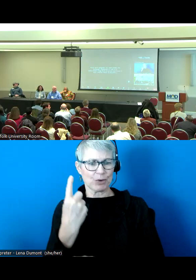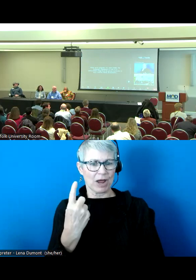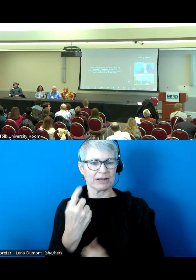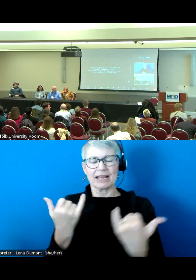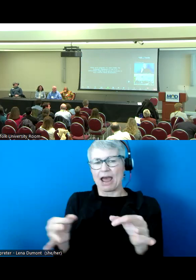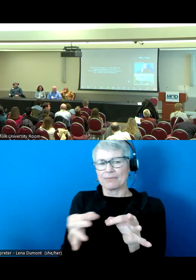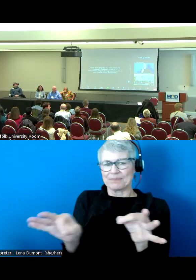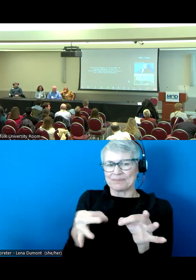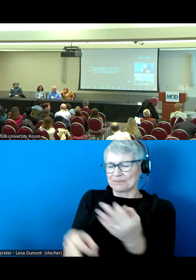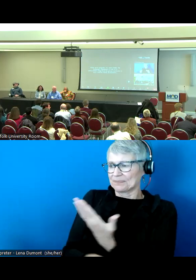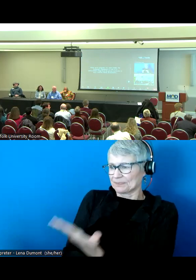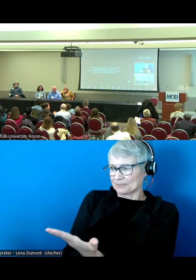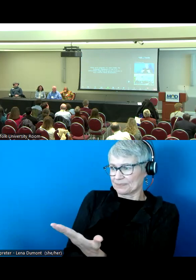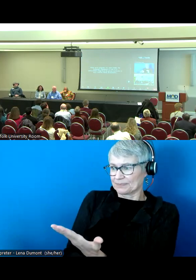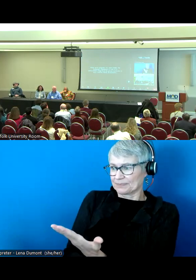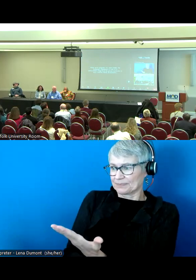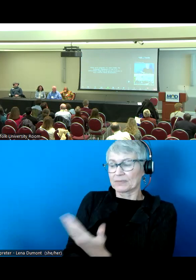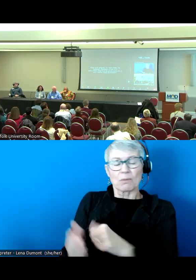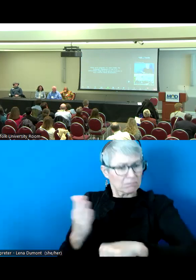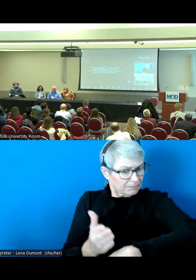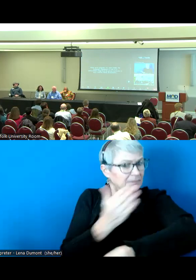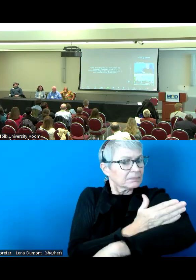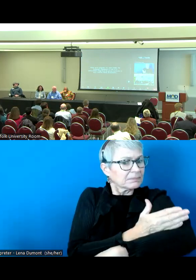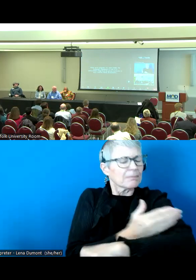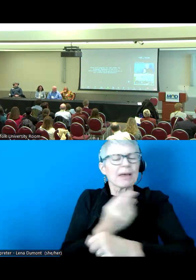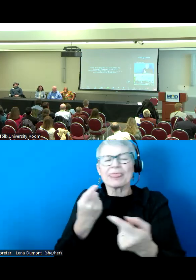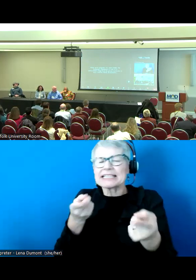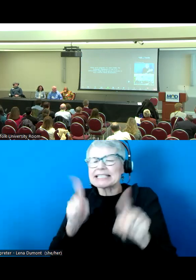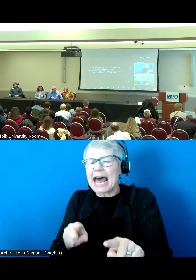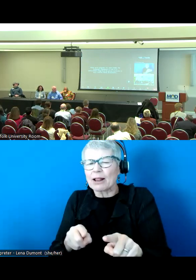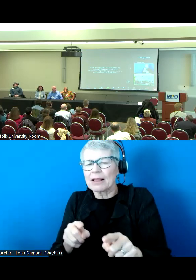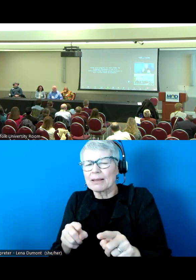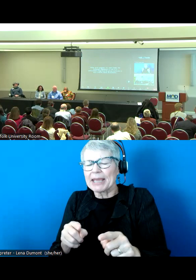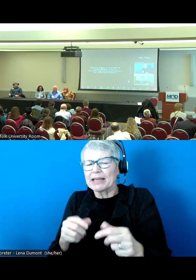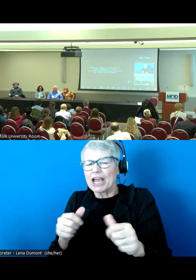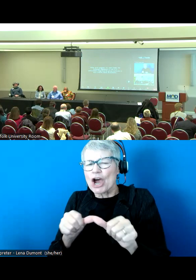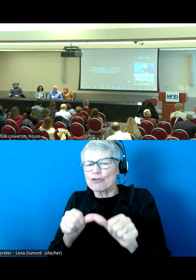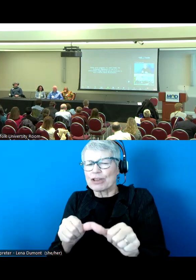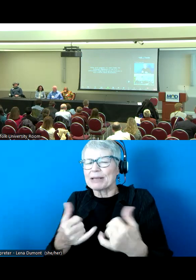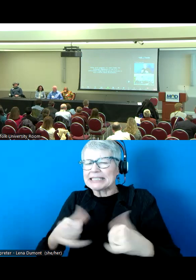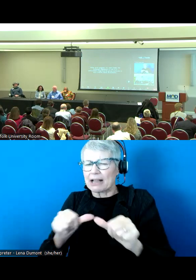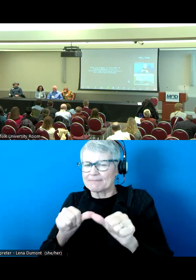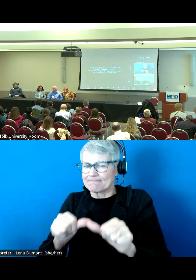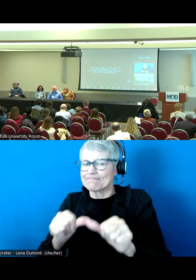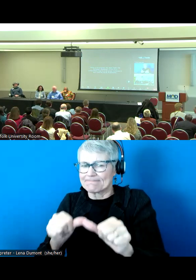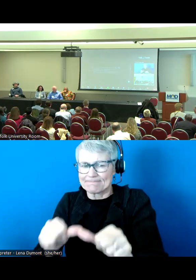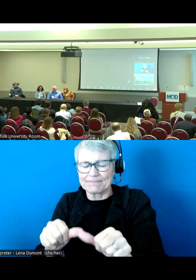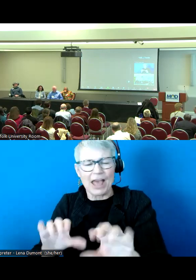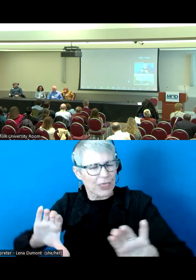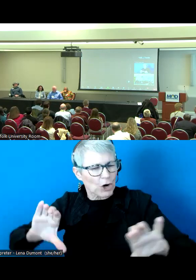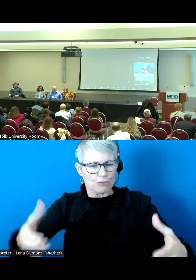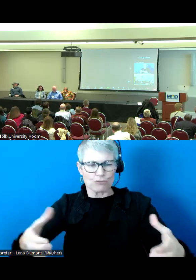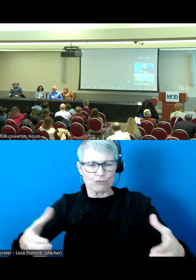the settlement agreement is still in its enforcement stage, and the group continues to work towards 100% accessibility.